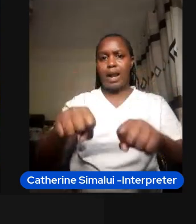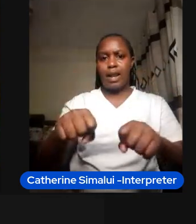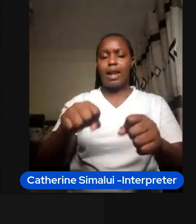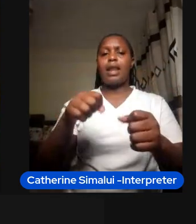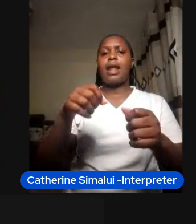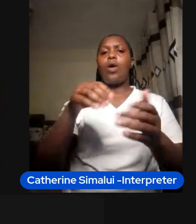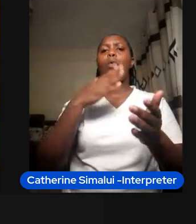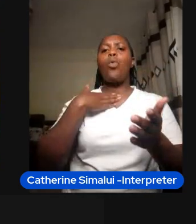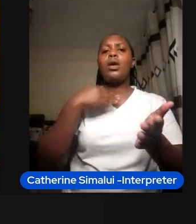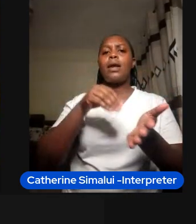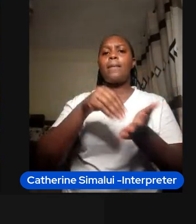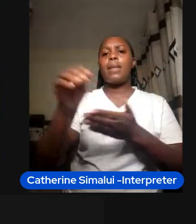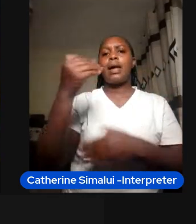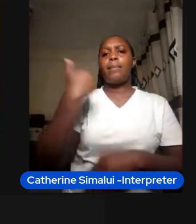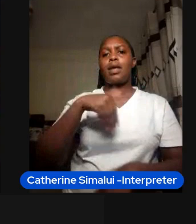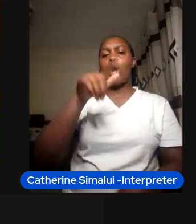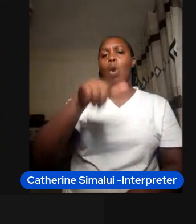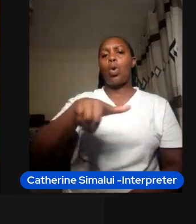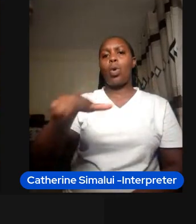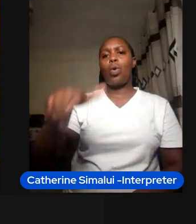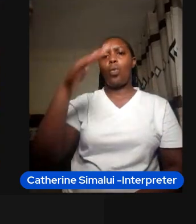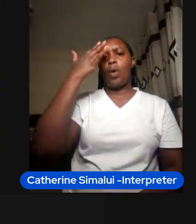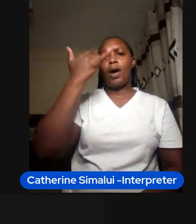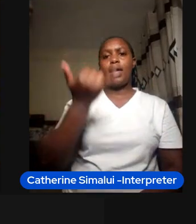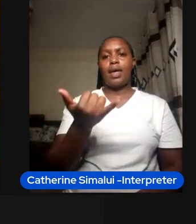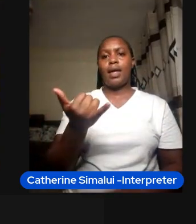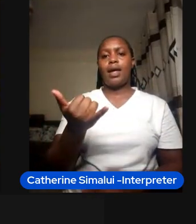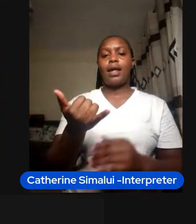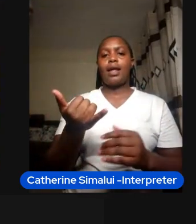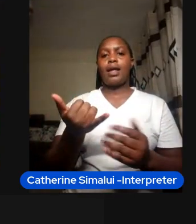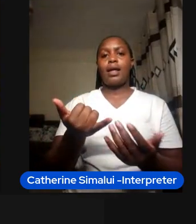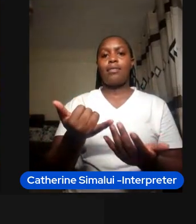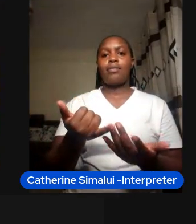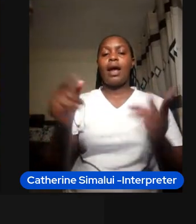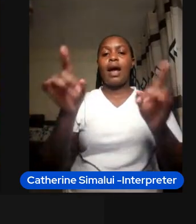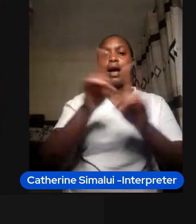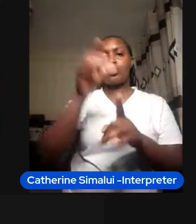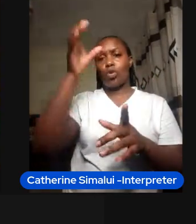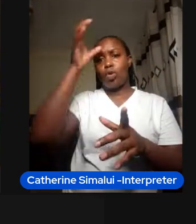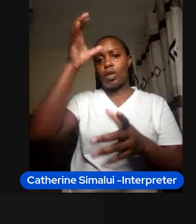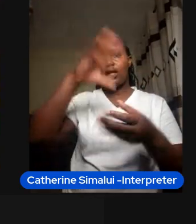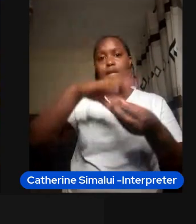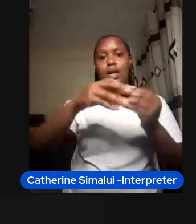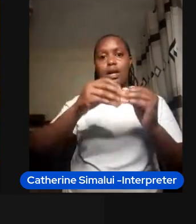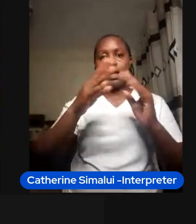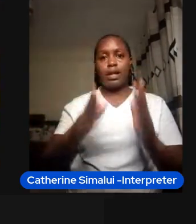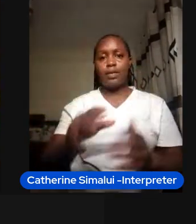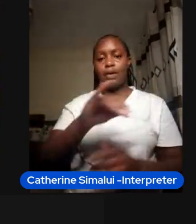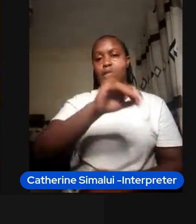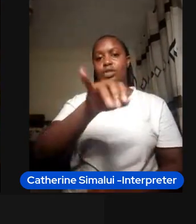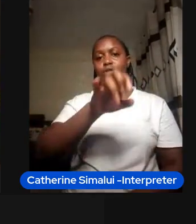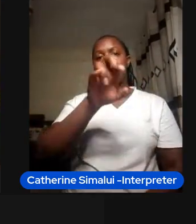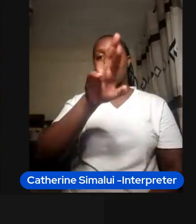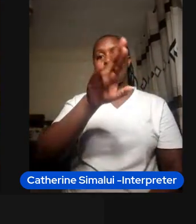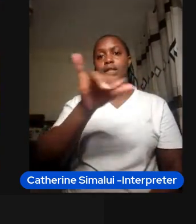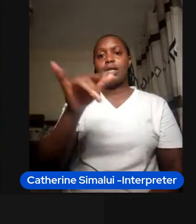who has no disability? So as content creators, Jerry is saying it is time you stand up. And